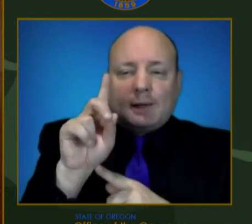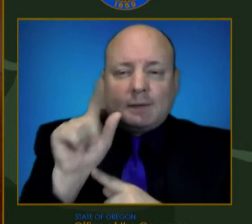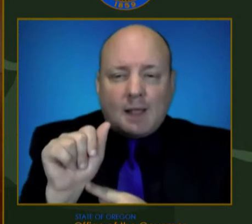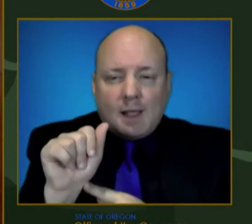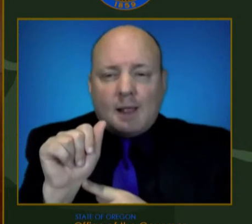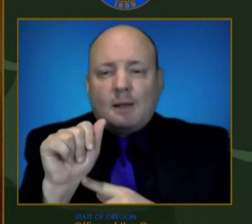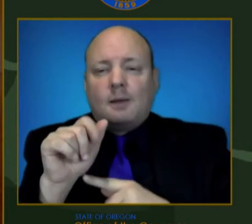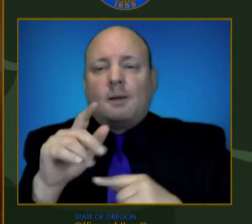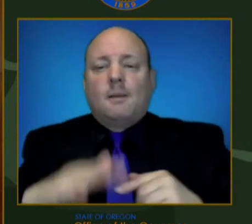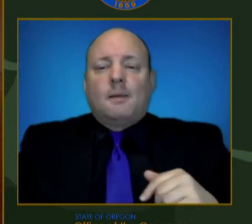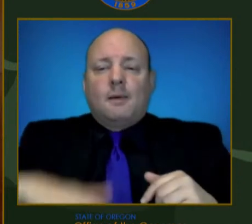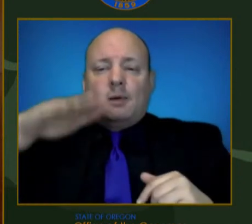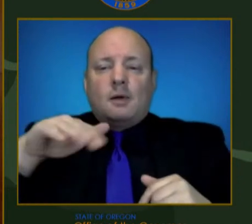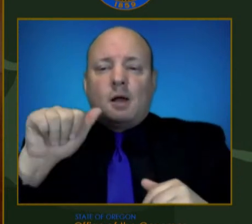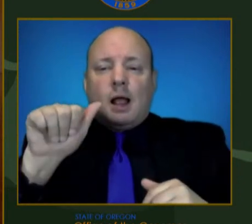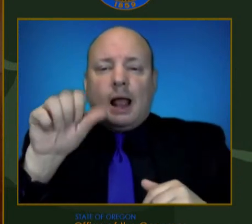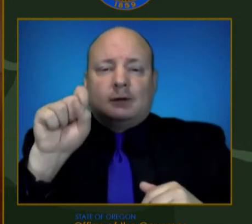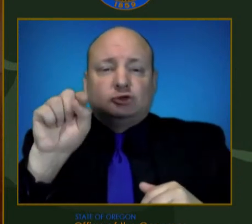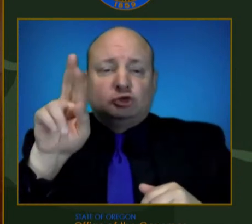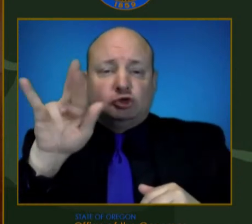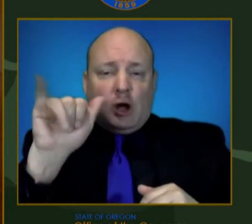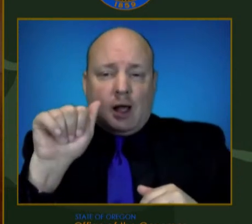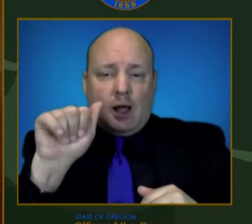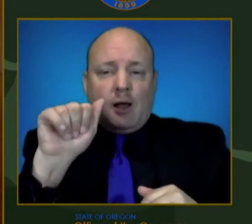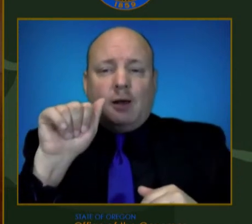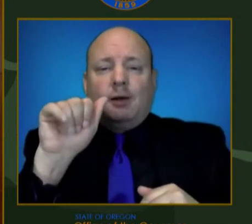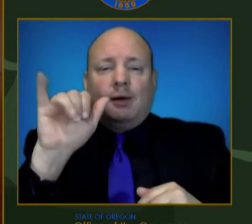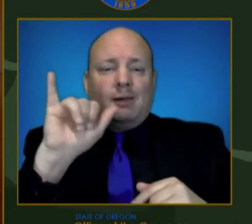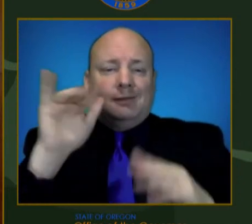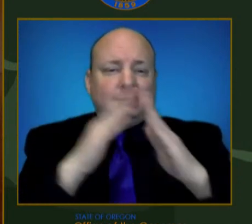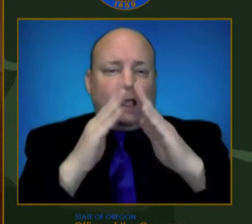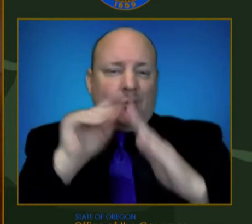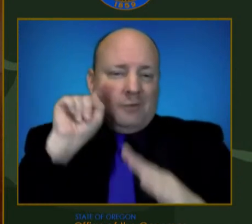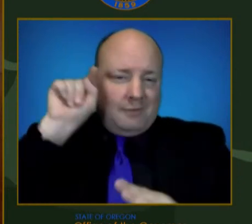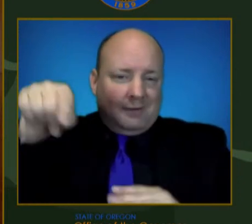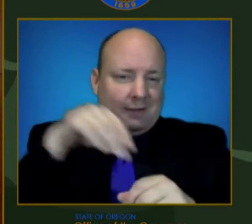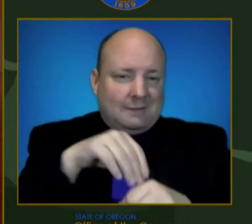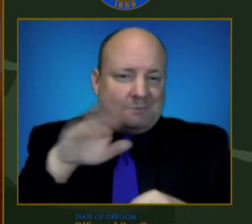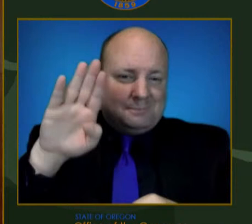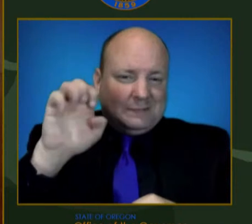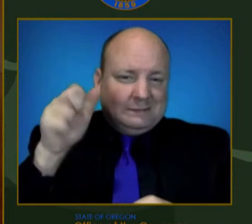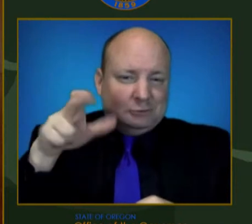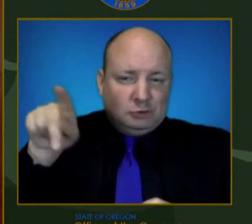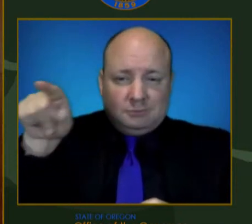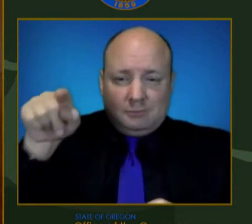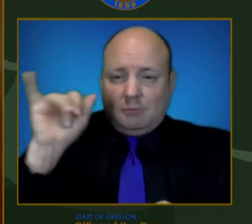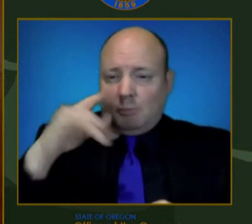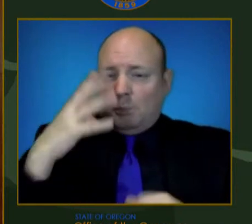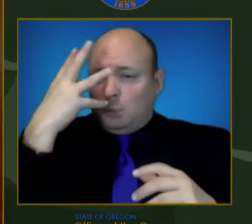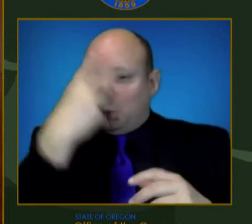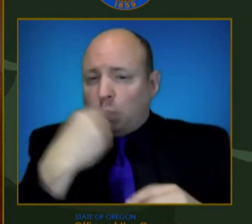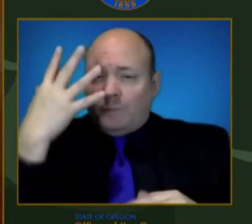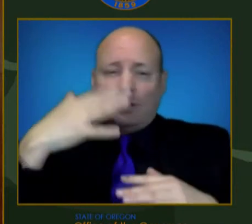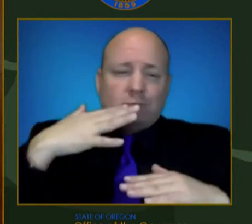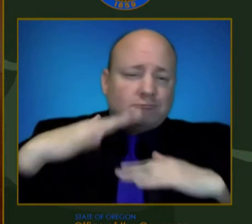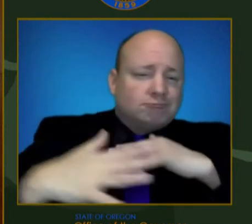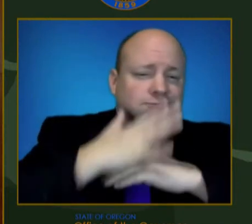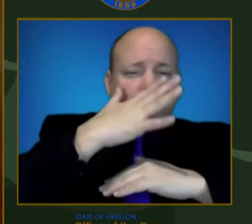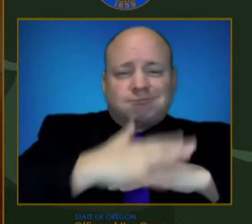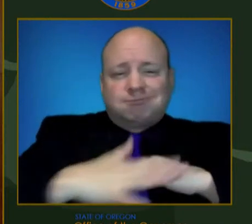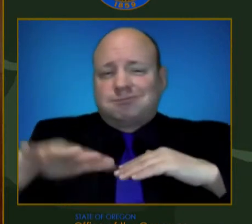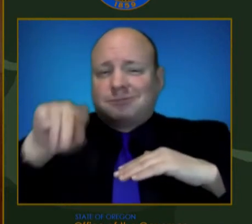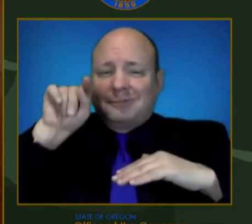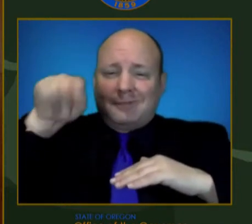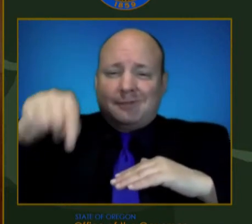Astoria. Ada loves the water, loves working on Oregon's beautiful coast, and plans to become a